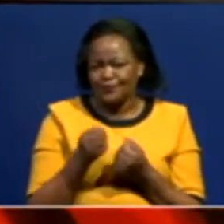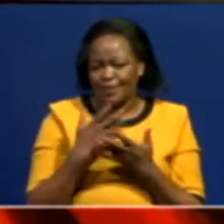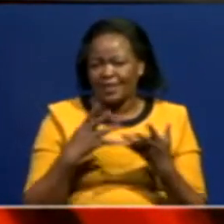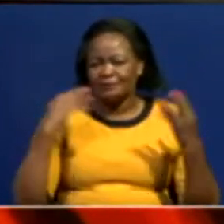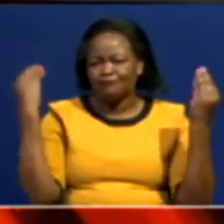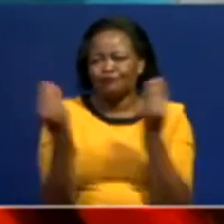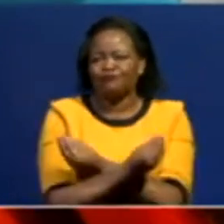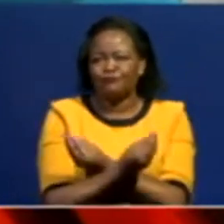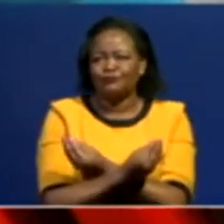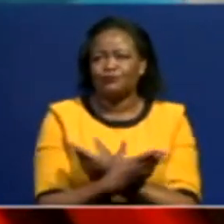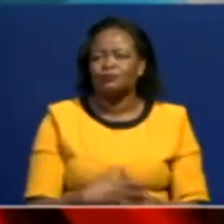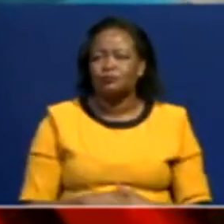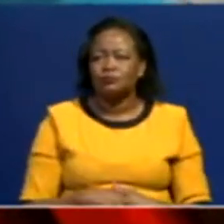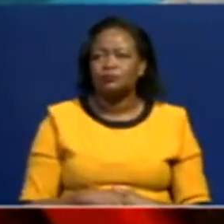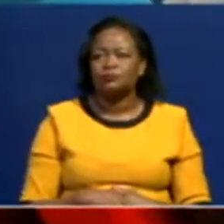exchange.